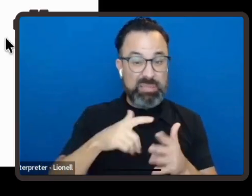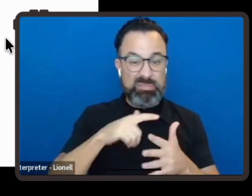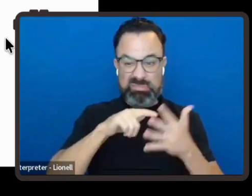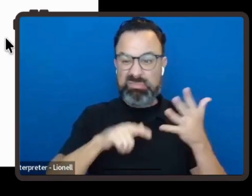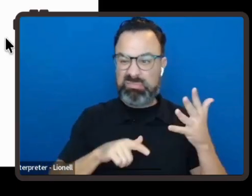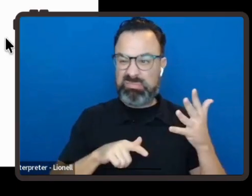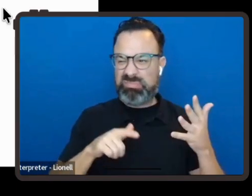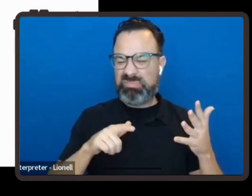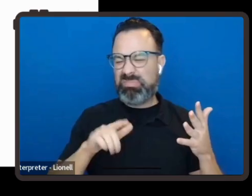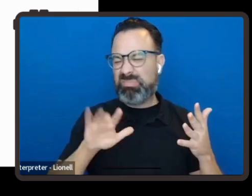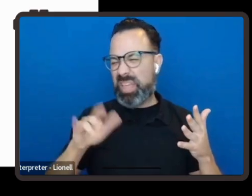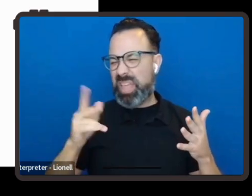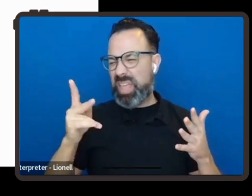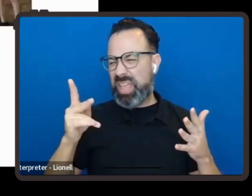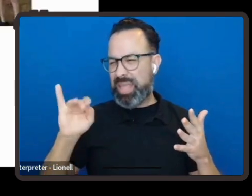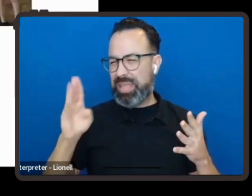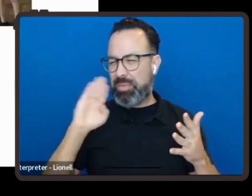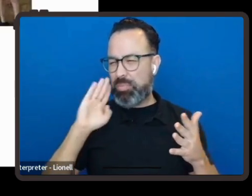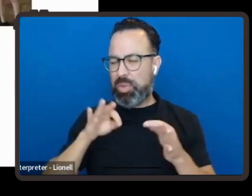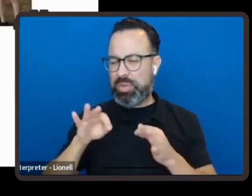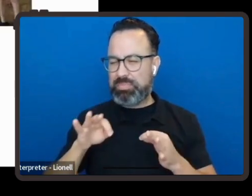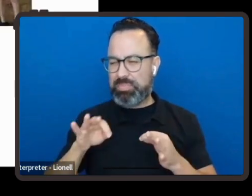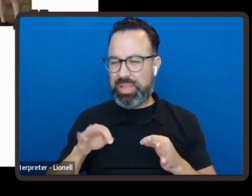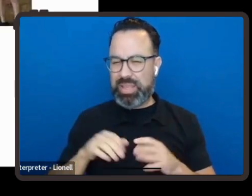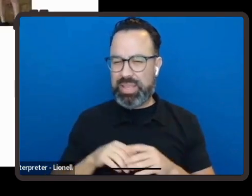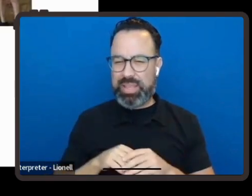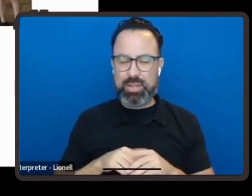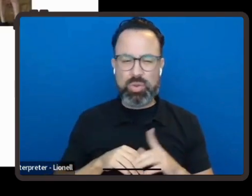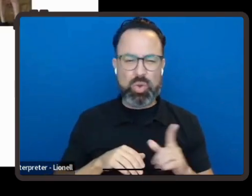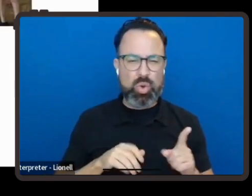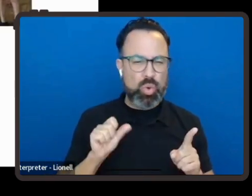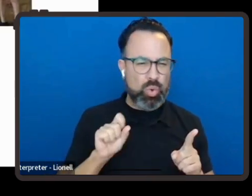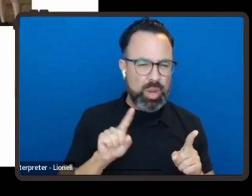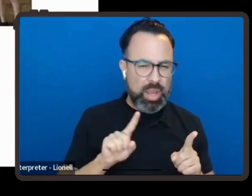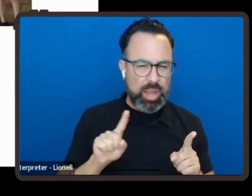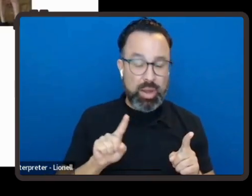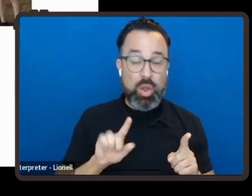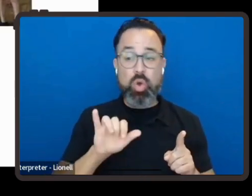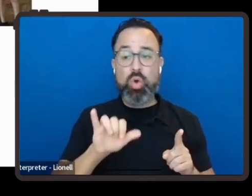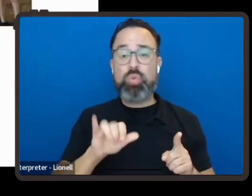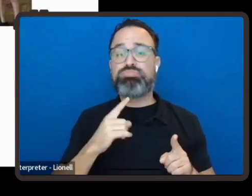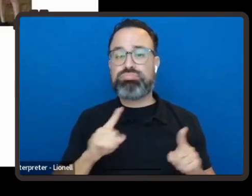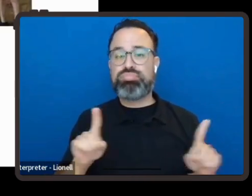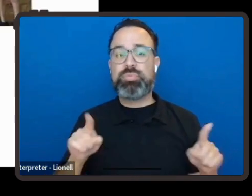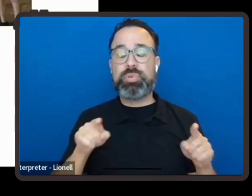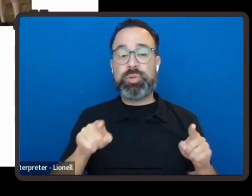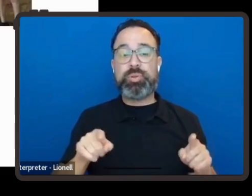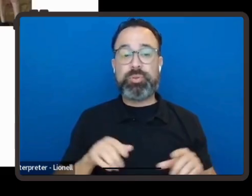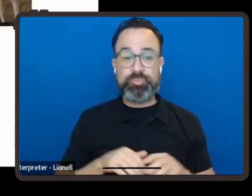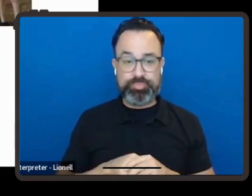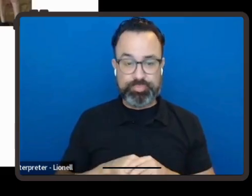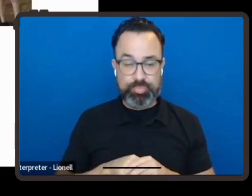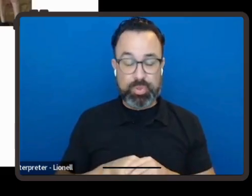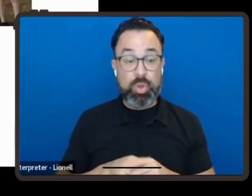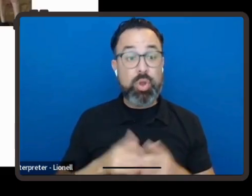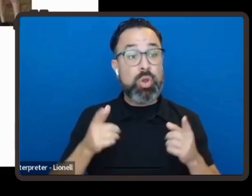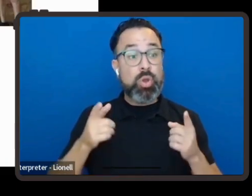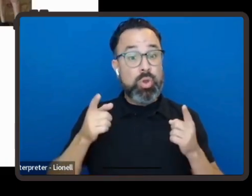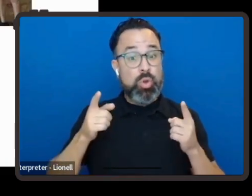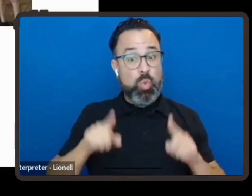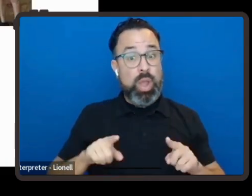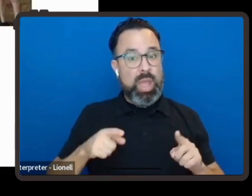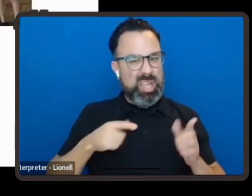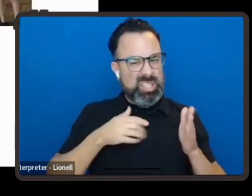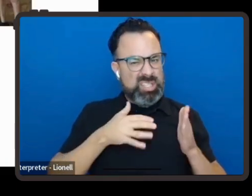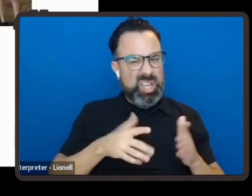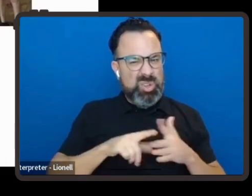Now, hold on. Oh, here we go. In our pilot questionnaire, we asked